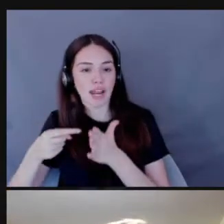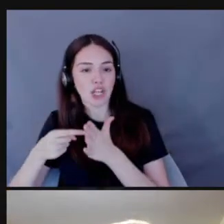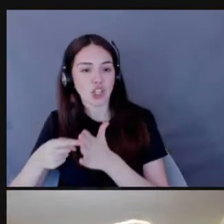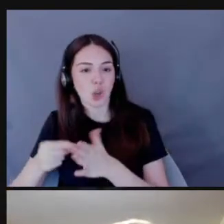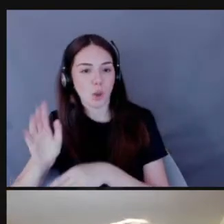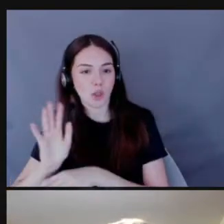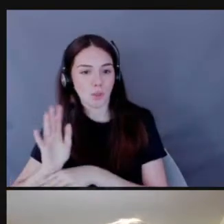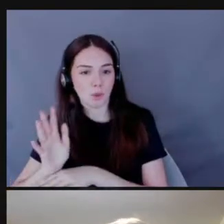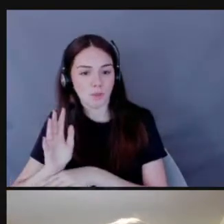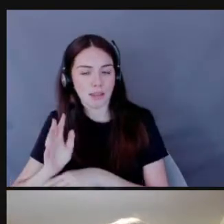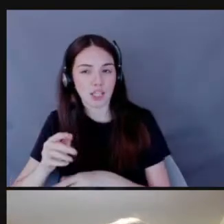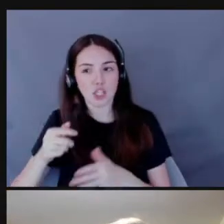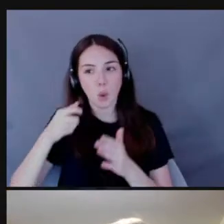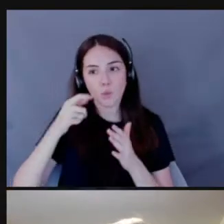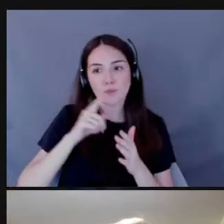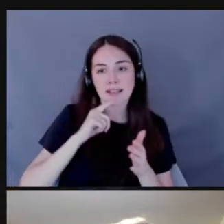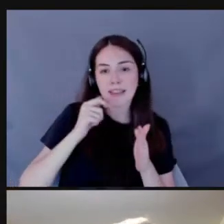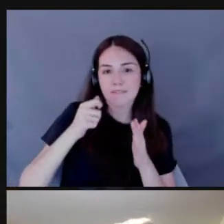filmed a film, as it were.